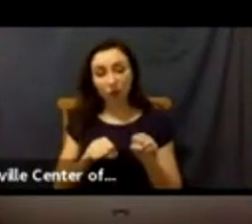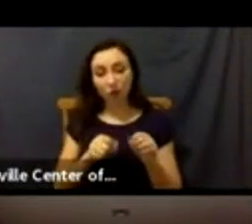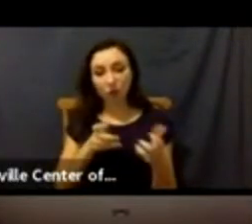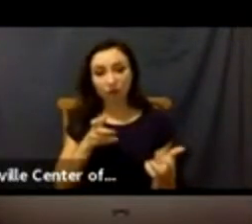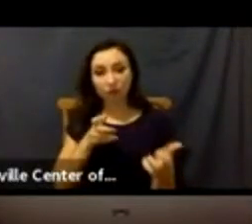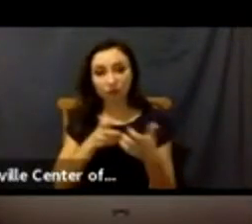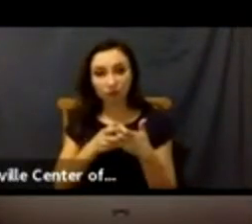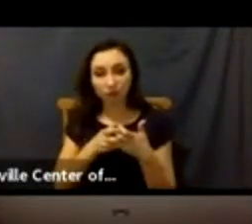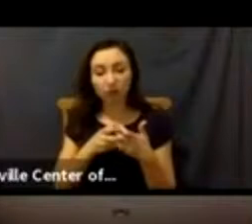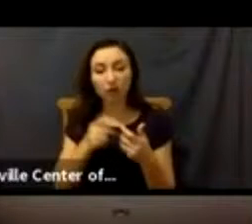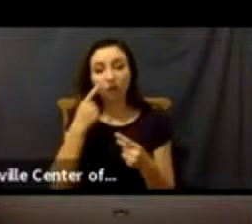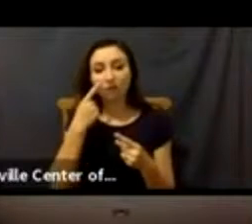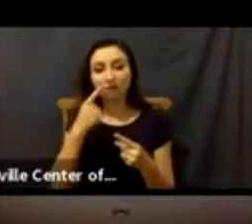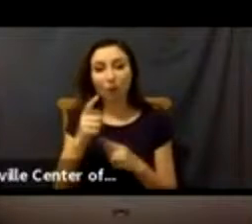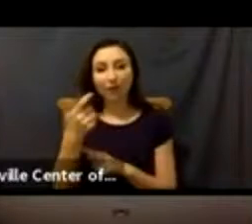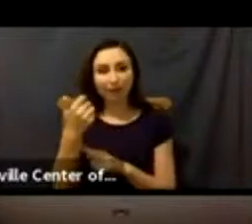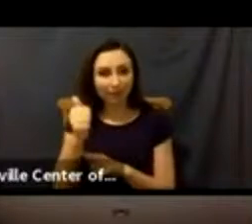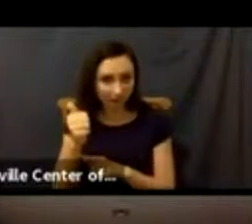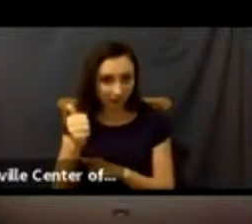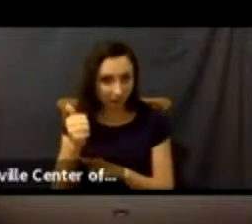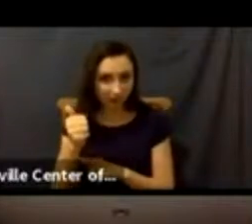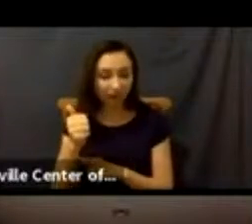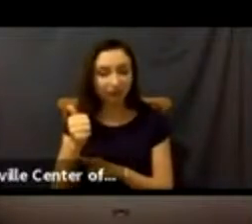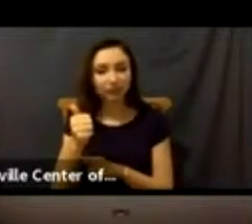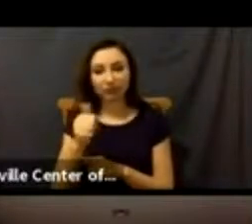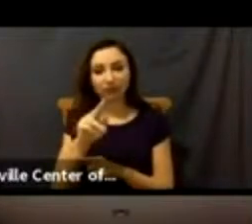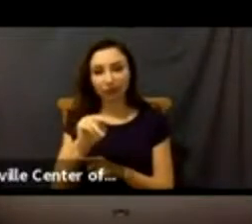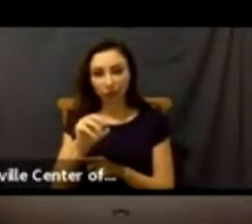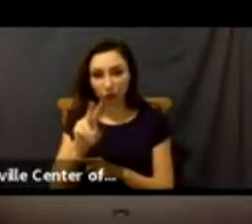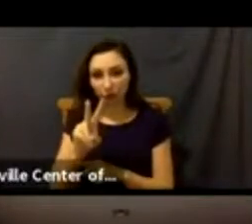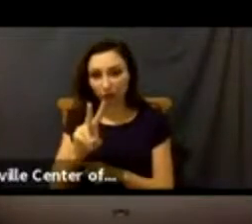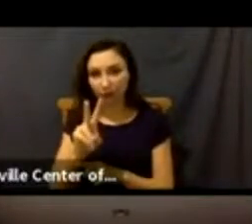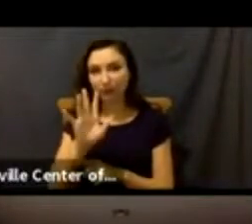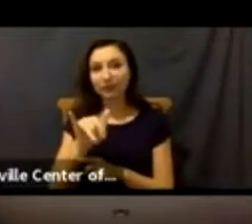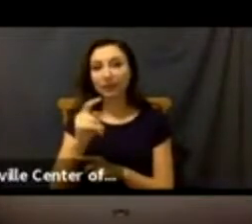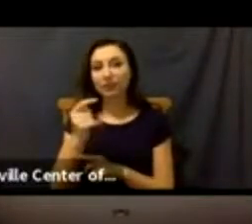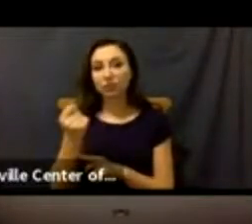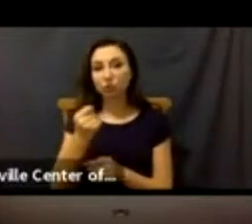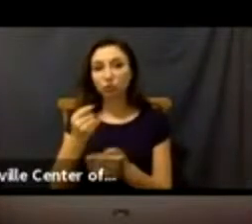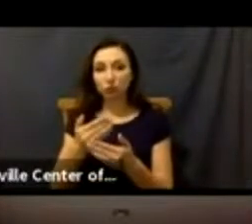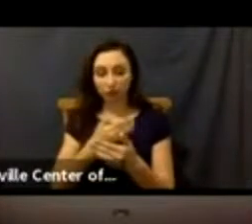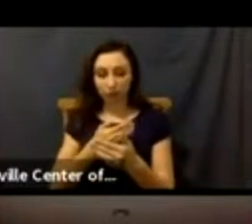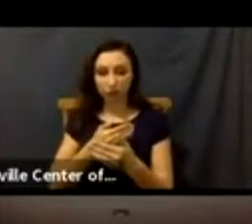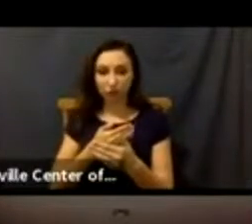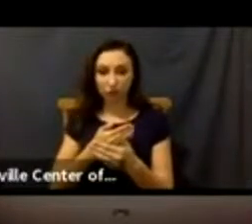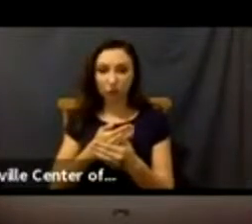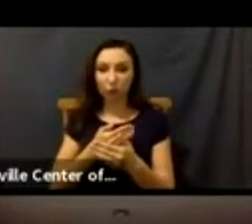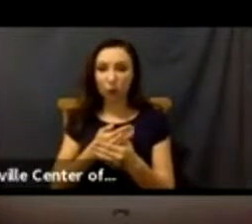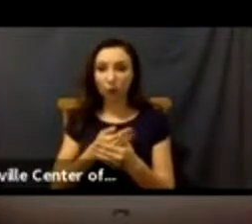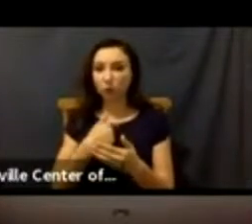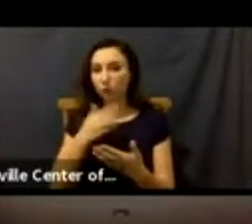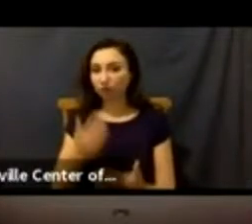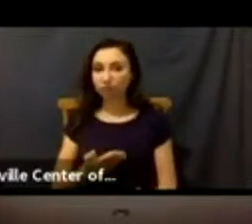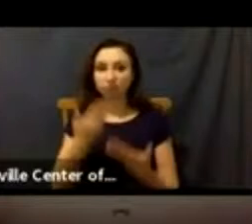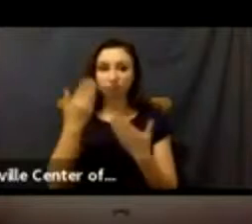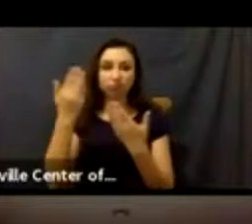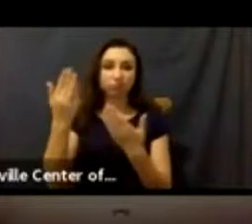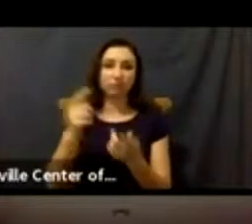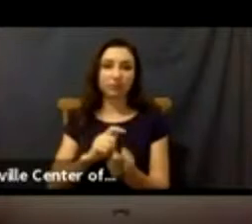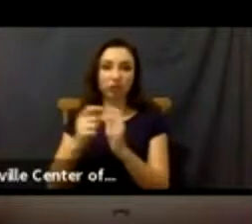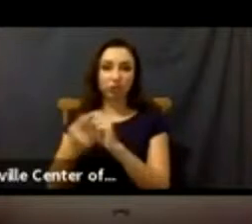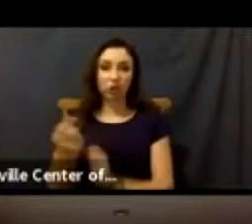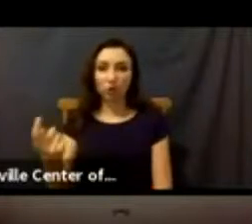us on the 10th of November. So that's the Tuesday before. So I would propose that we just move that meeting to the Tuesday